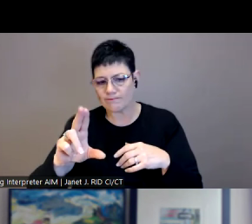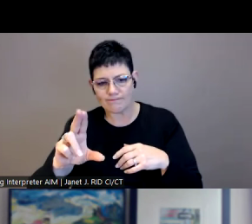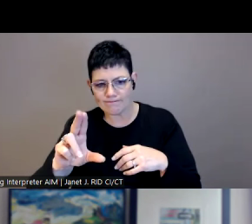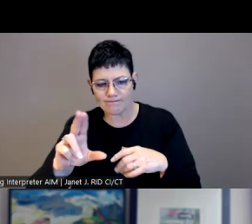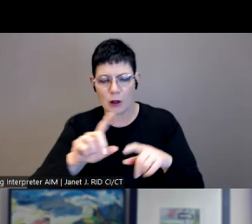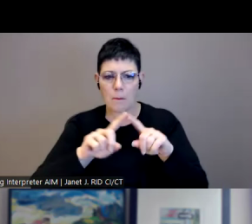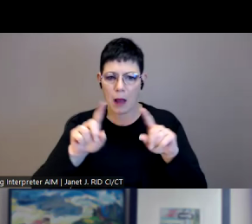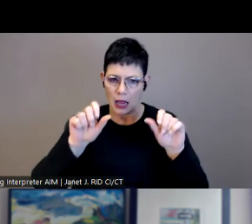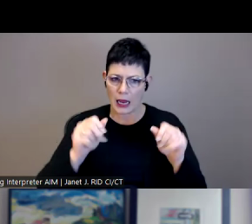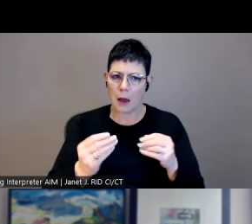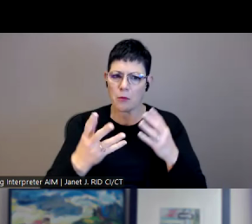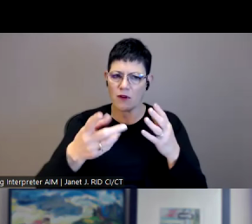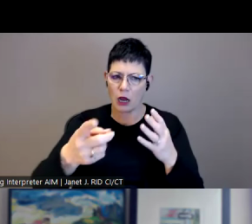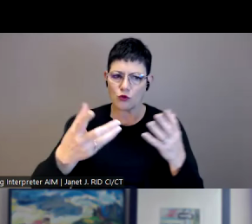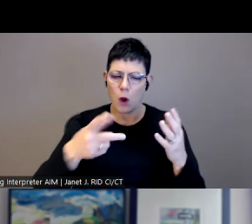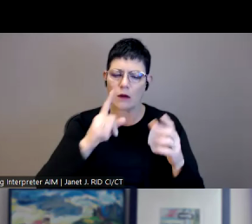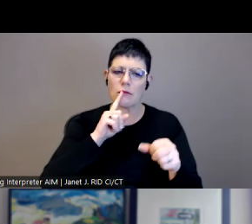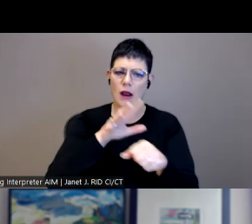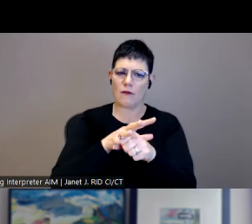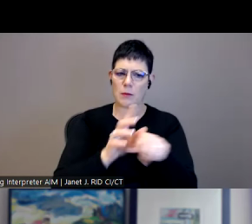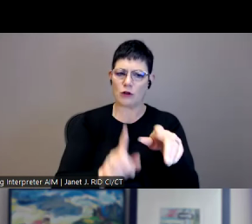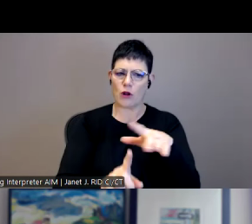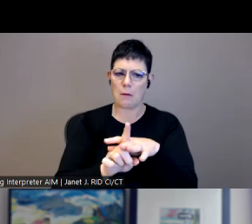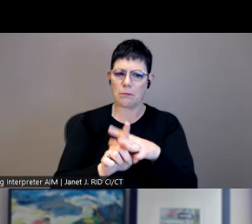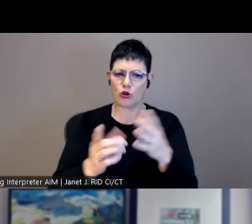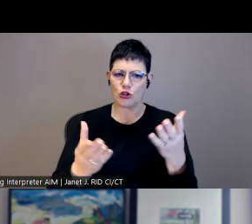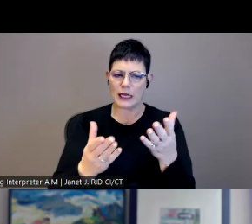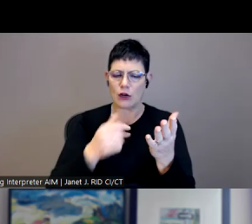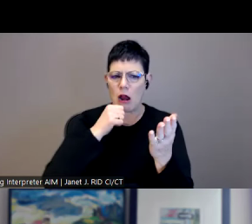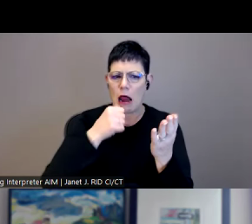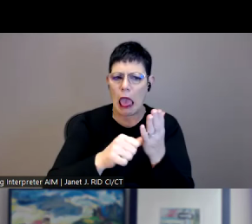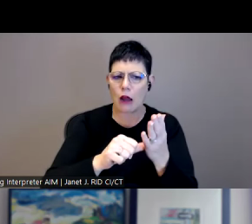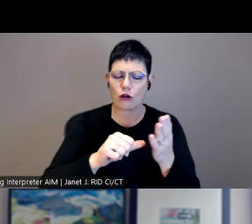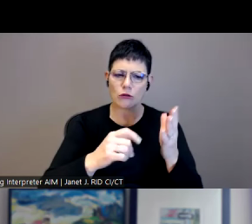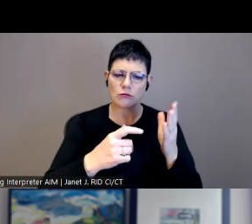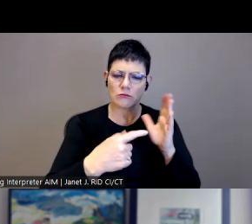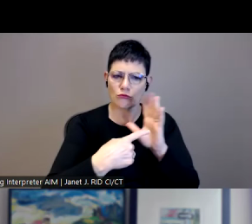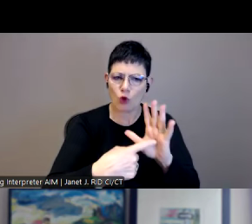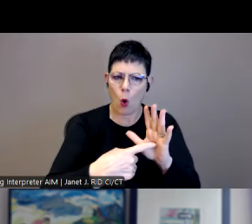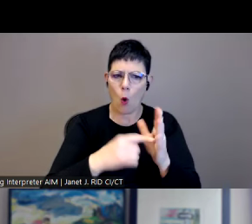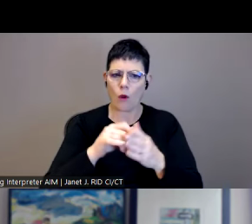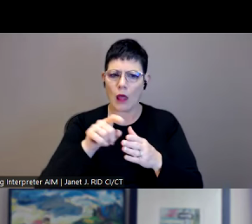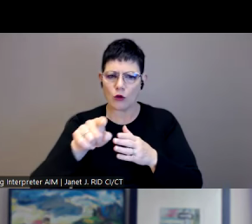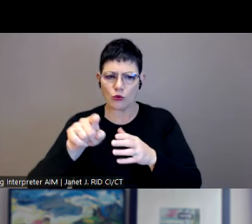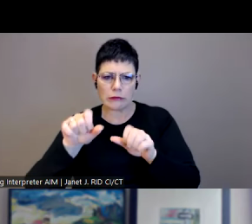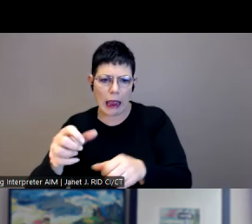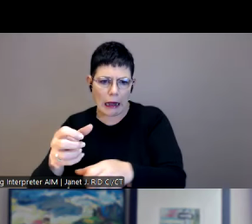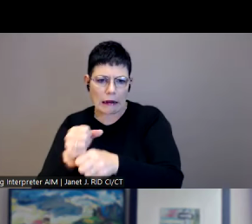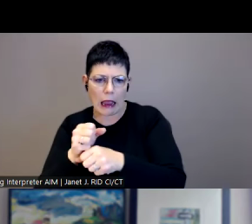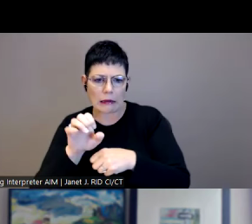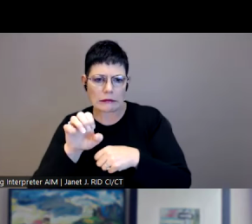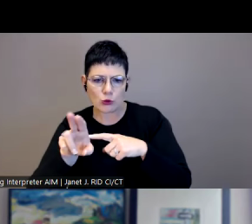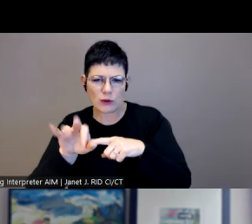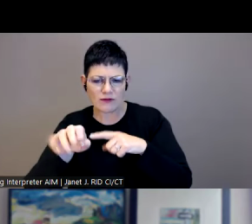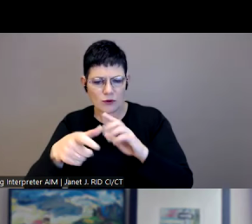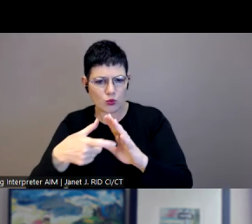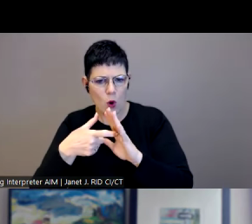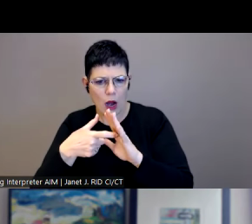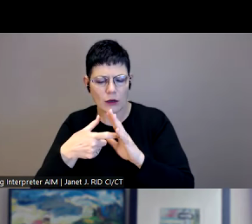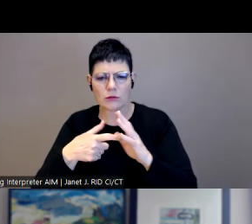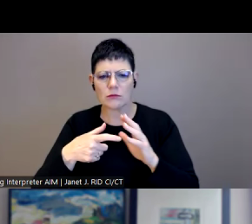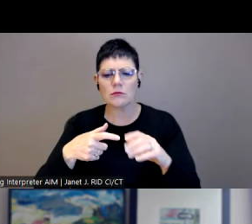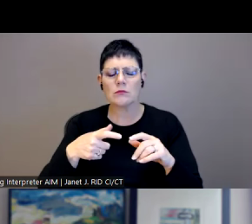we can provide you with a confirmation of attendance in case your organization wishes to use that, and Zoom will